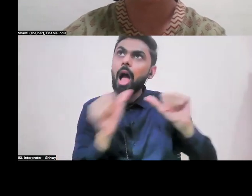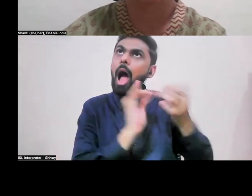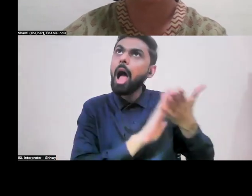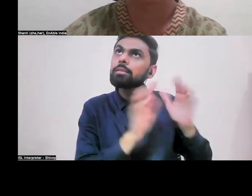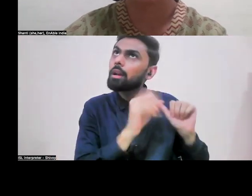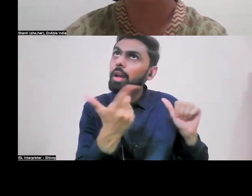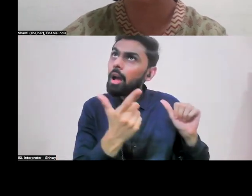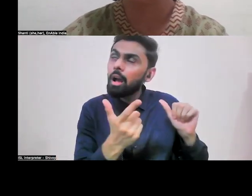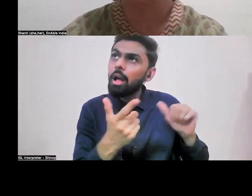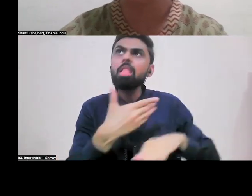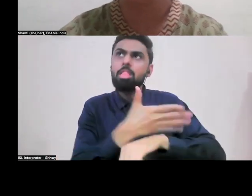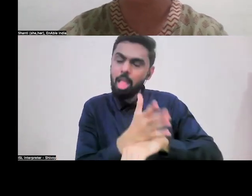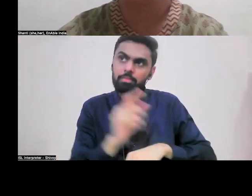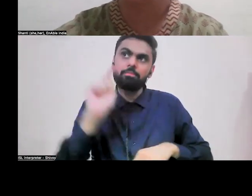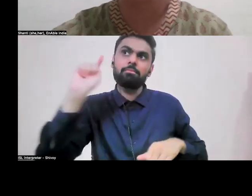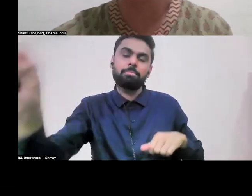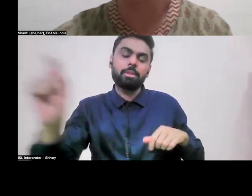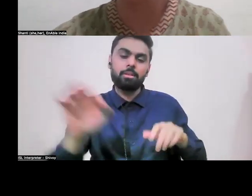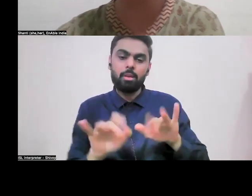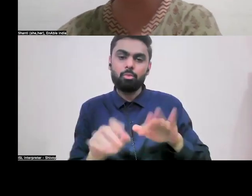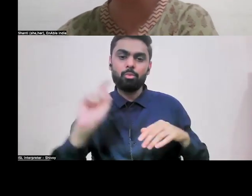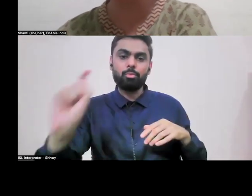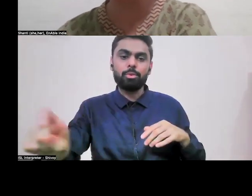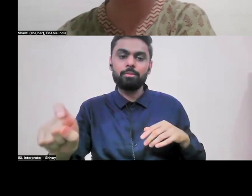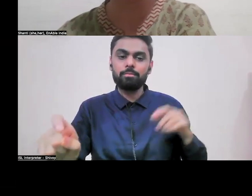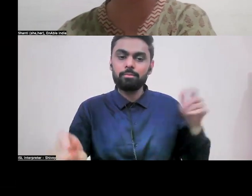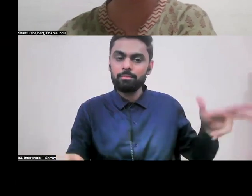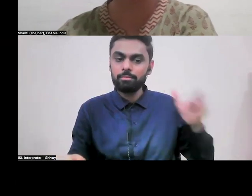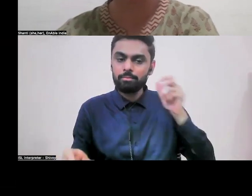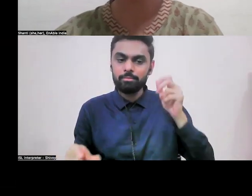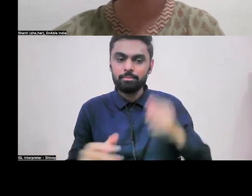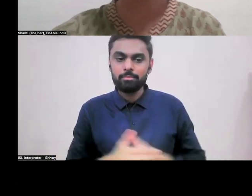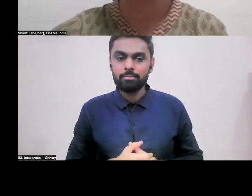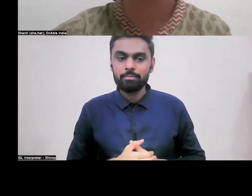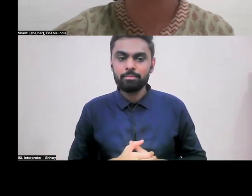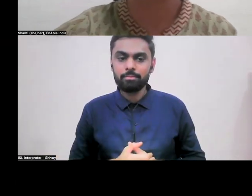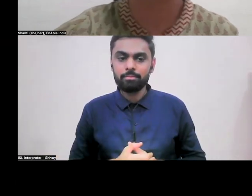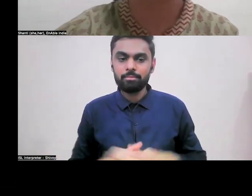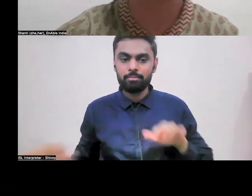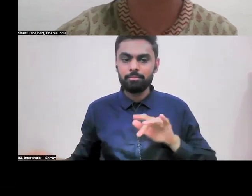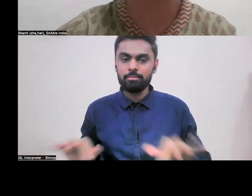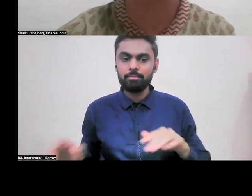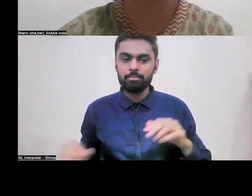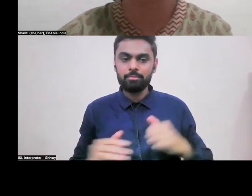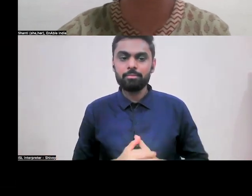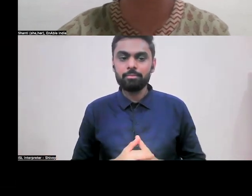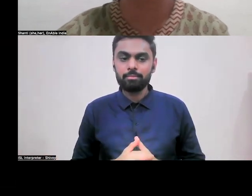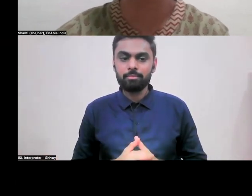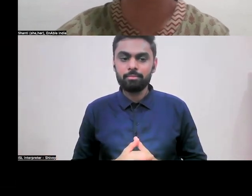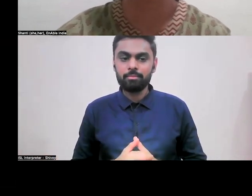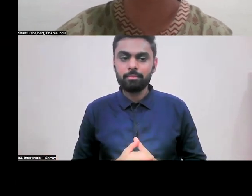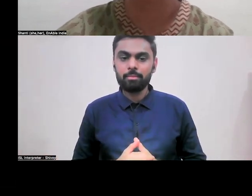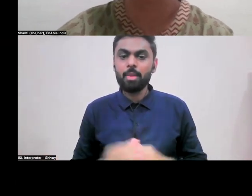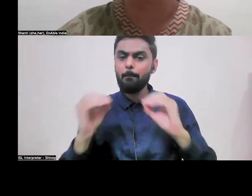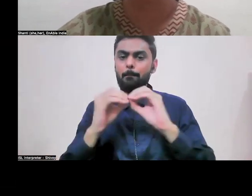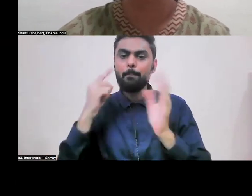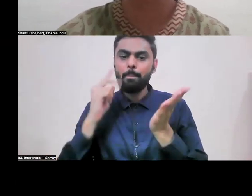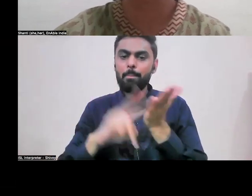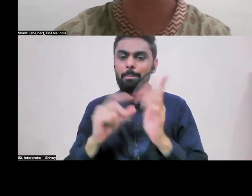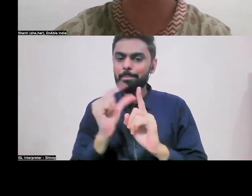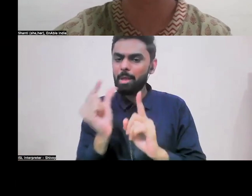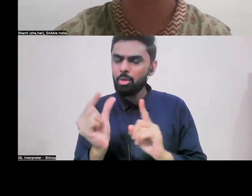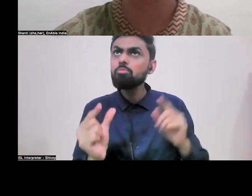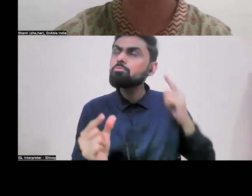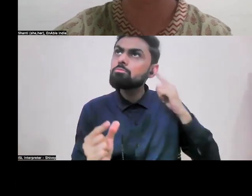Asha, late. P. Enter. Blank L. Enter. Bindu